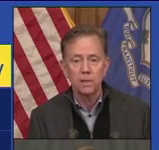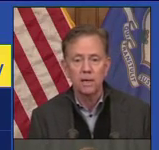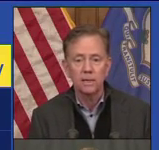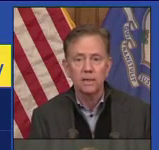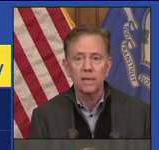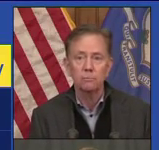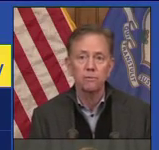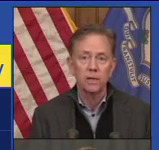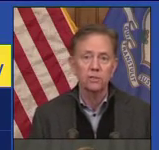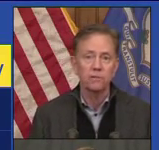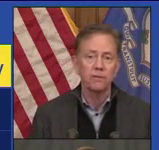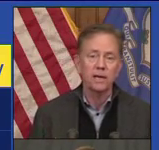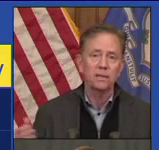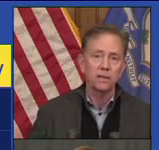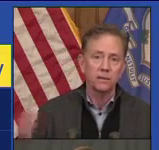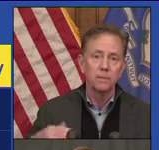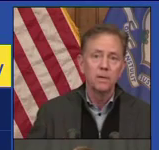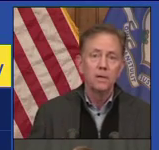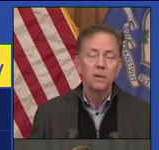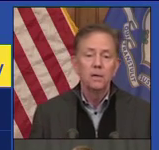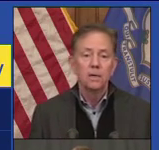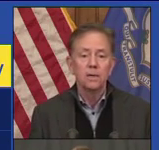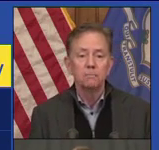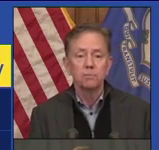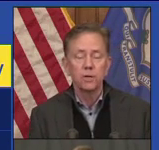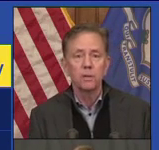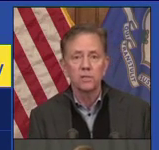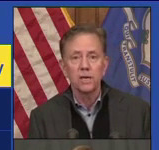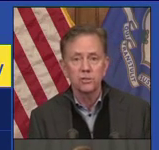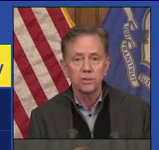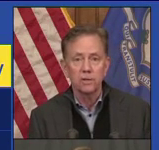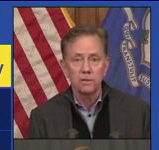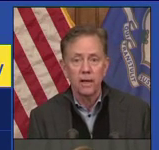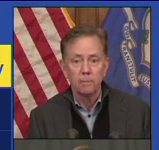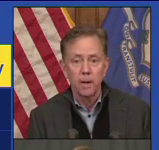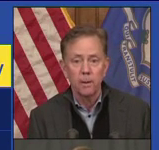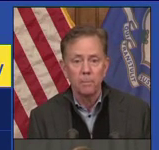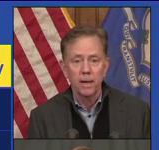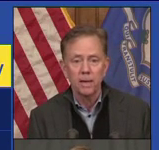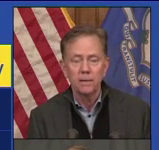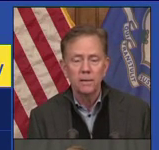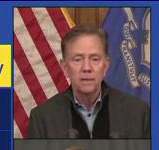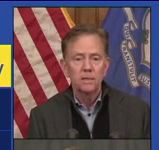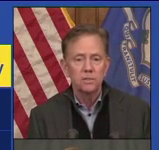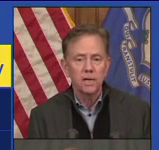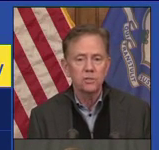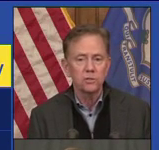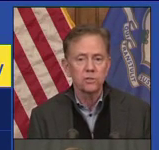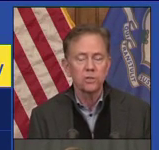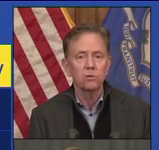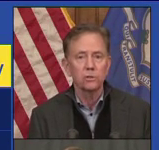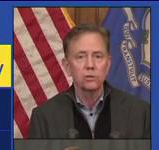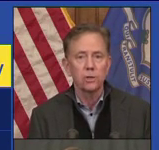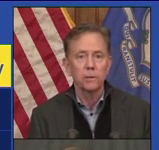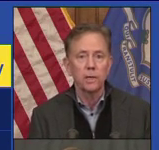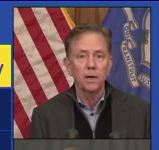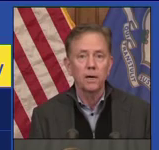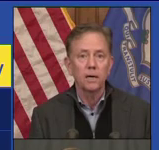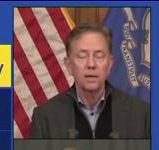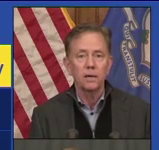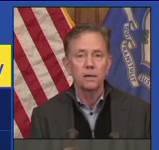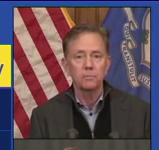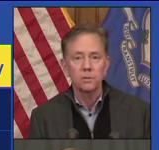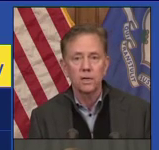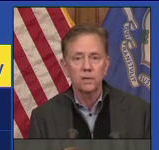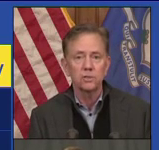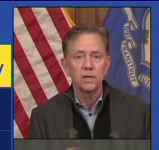up a lot. That reflects the fact that some of the tests coming back. Deaths are still disturbingly